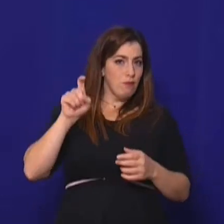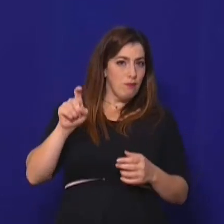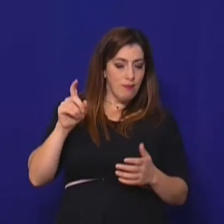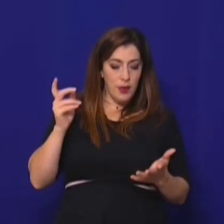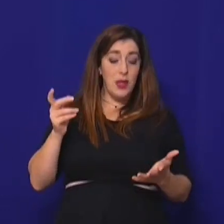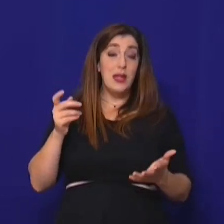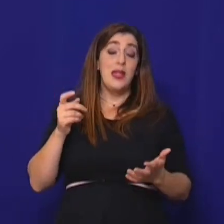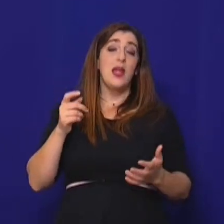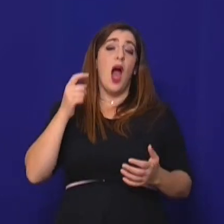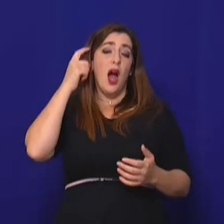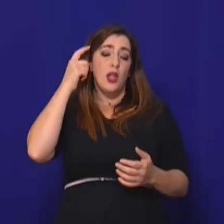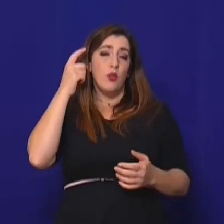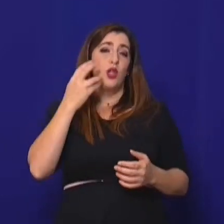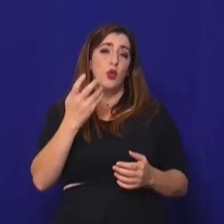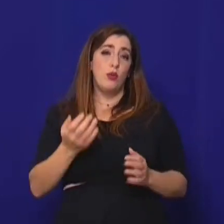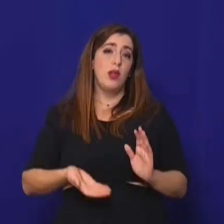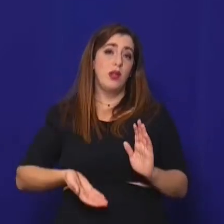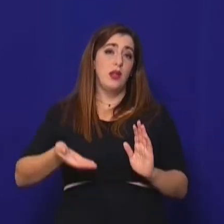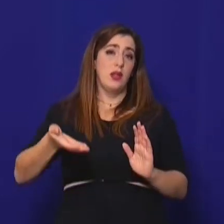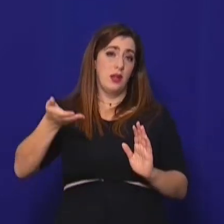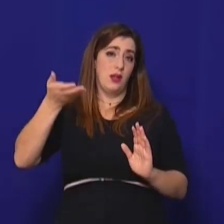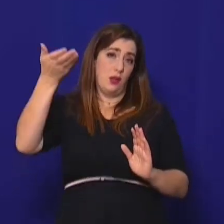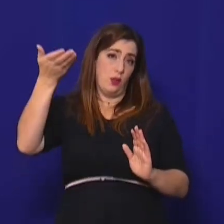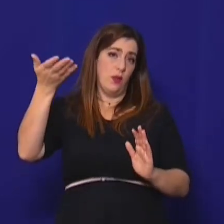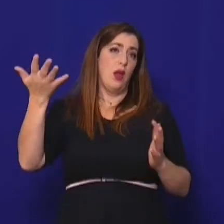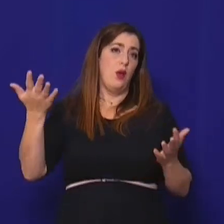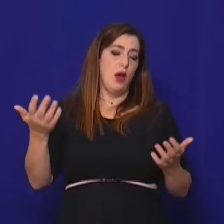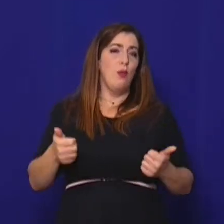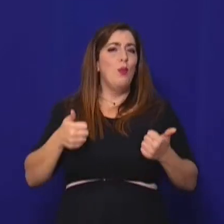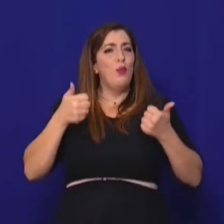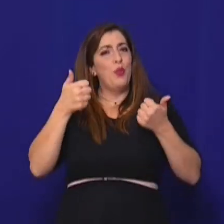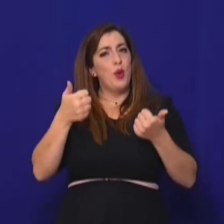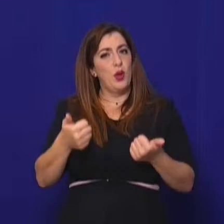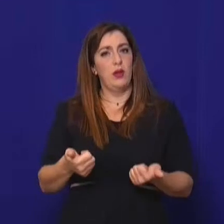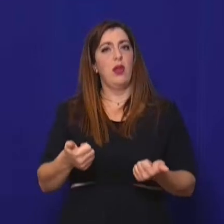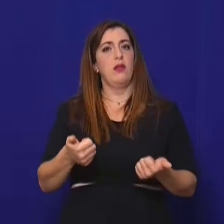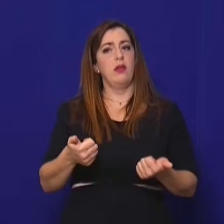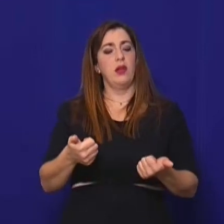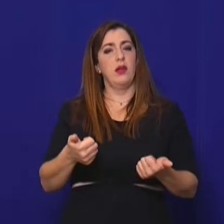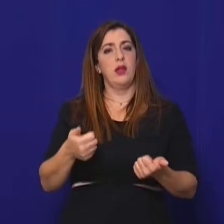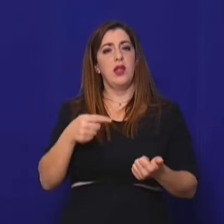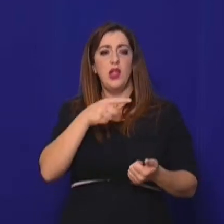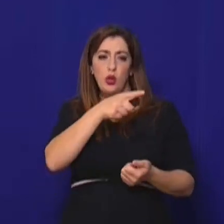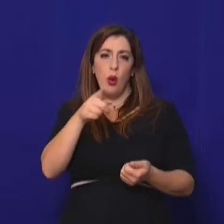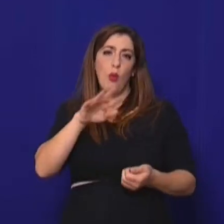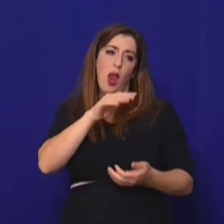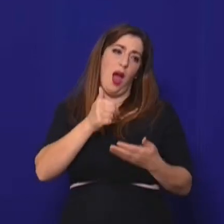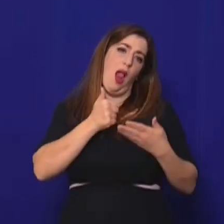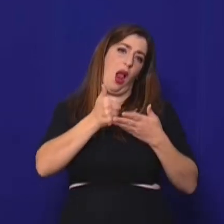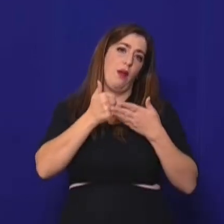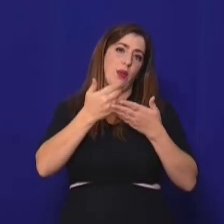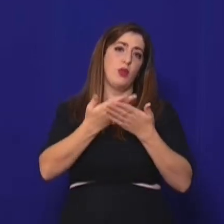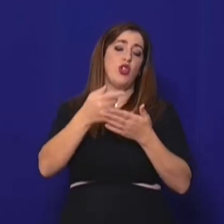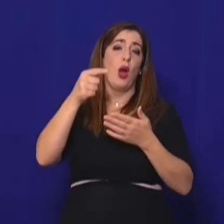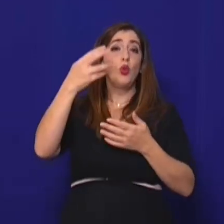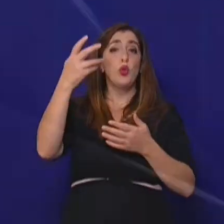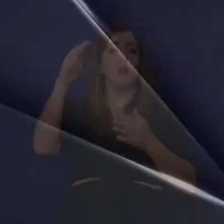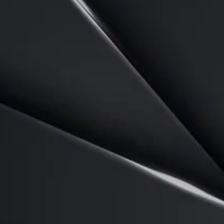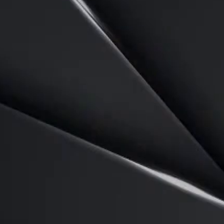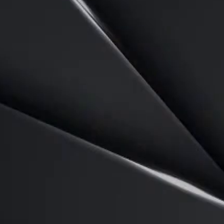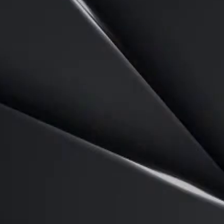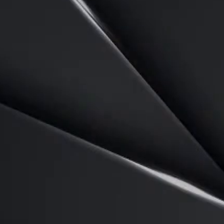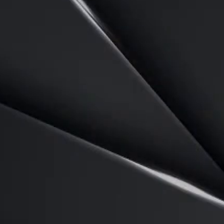li n-numri jistgħu jiżdiedu u kull wieħed minna jista' jagħti kontribut biex dawk in-numri nnaqsuhom. Grazzi.